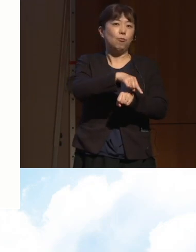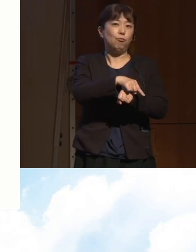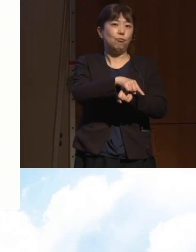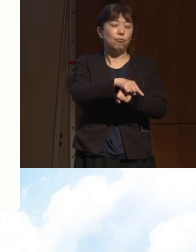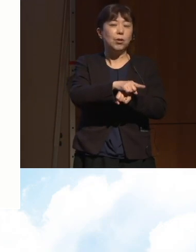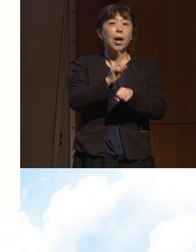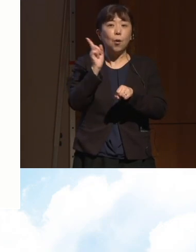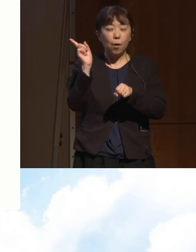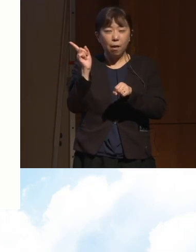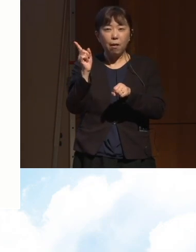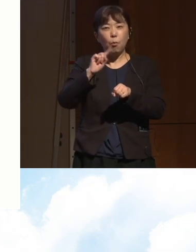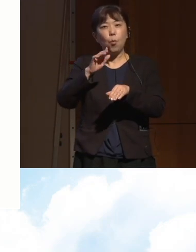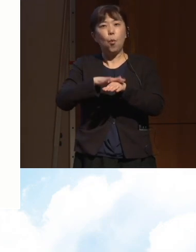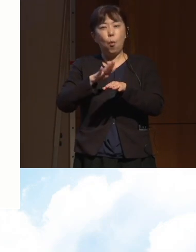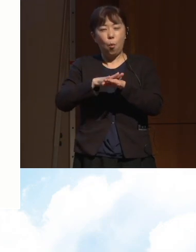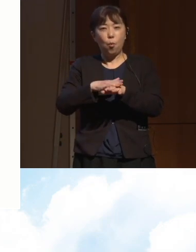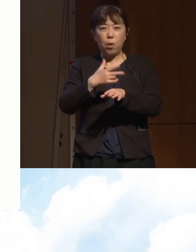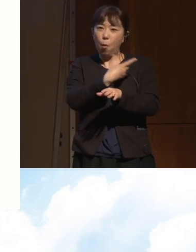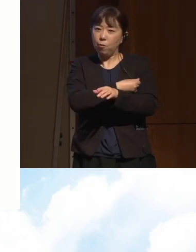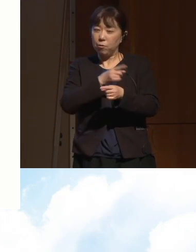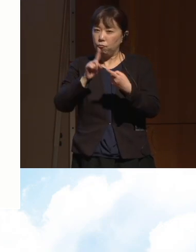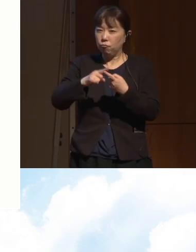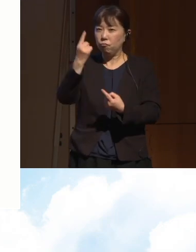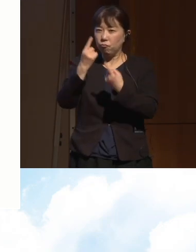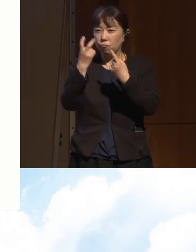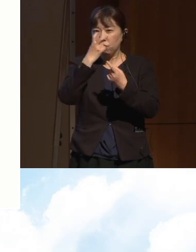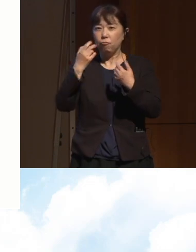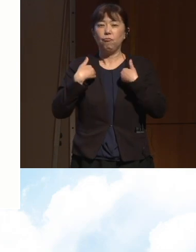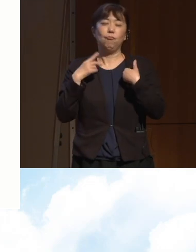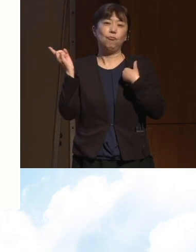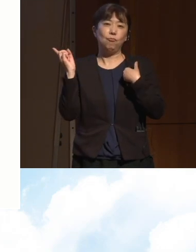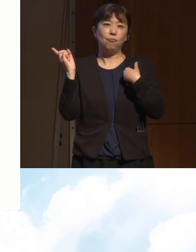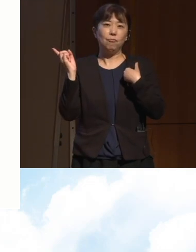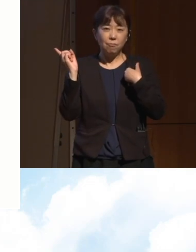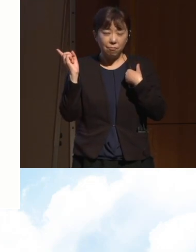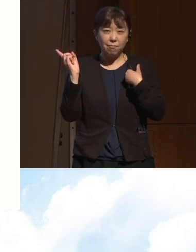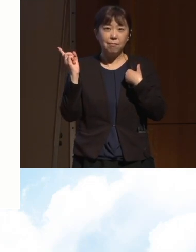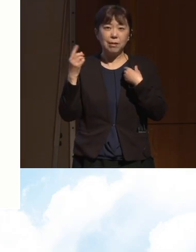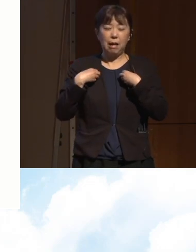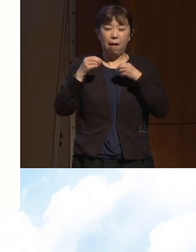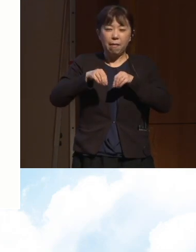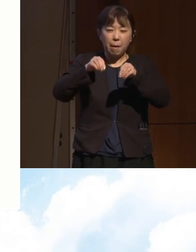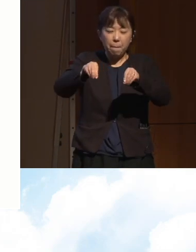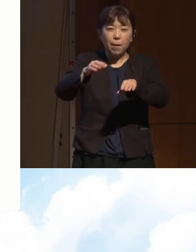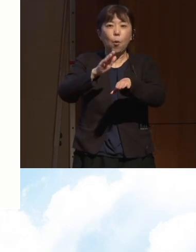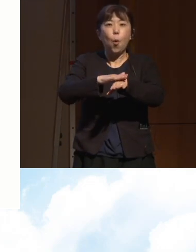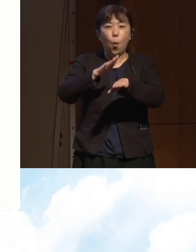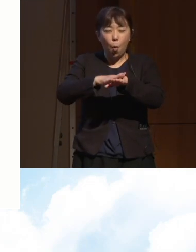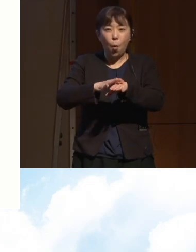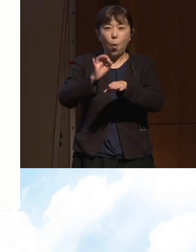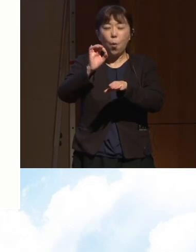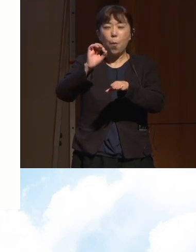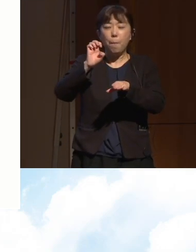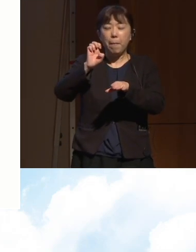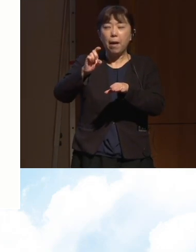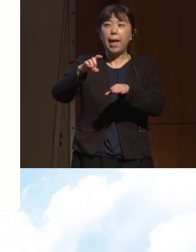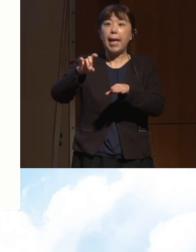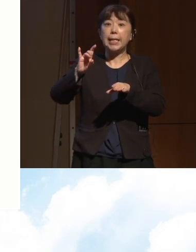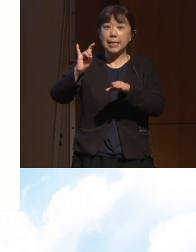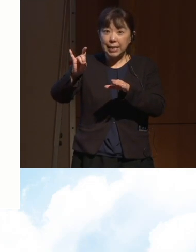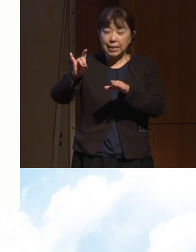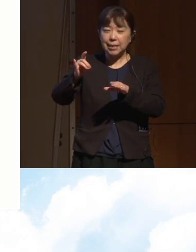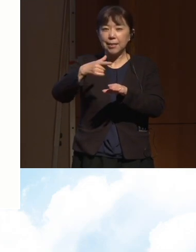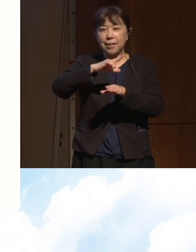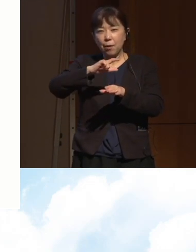transmission, pathogenicity, immunity, resistance, and then, of course, surveillance is a huge part of